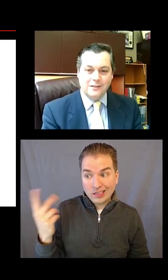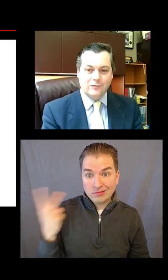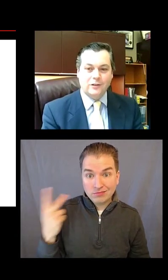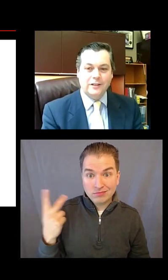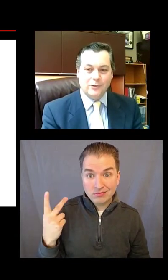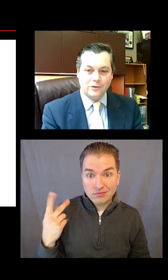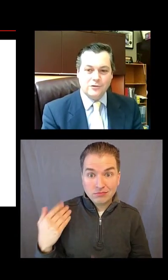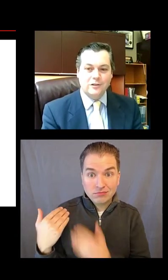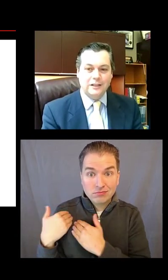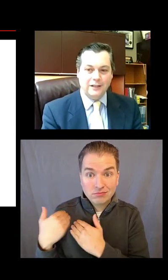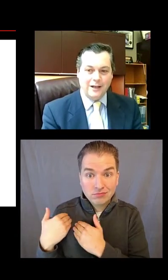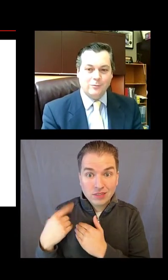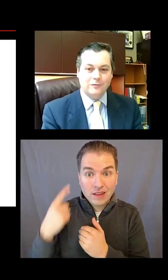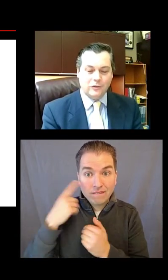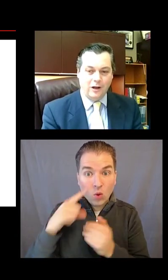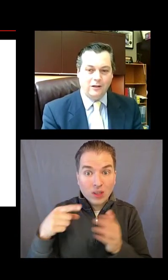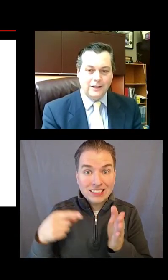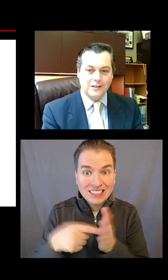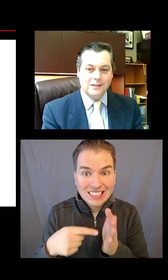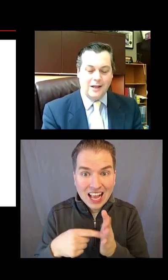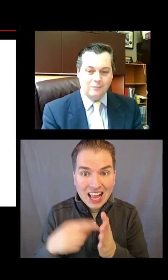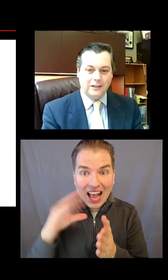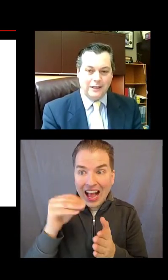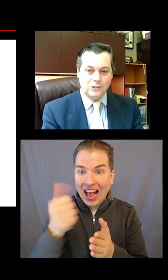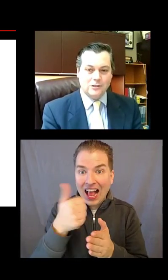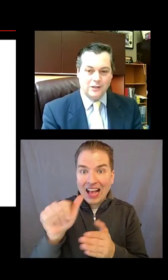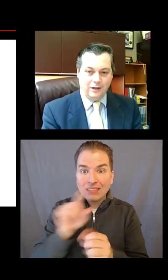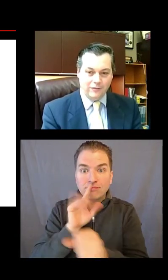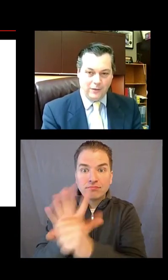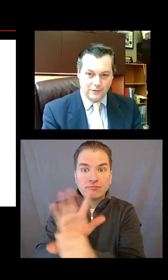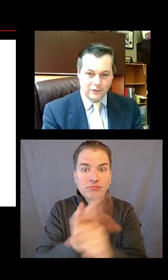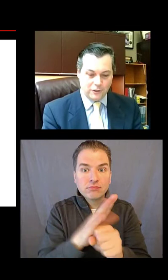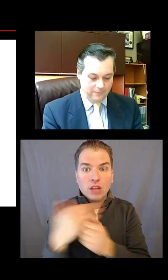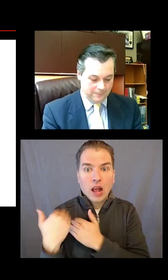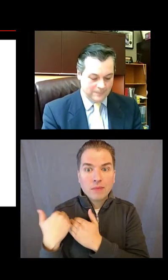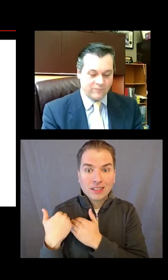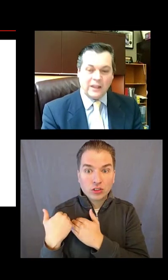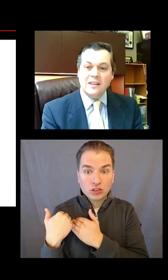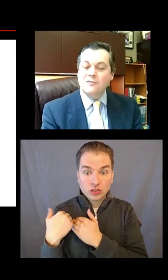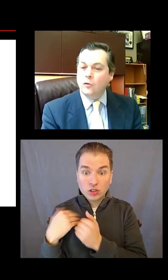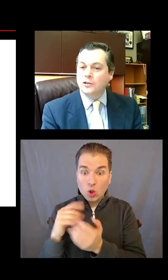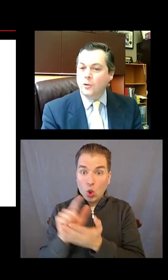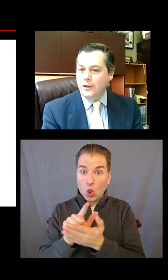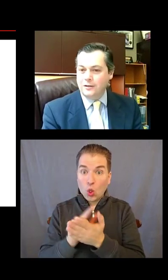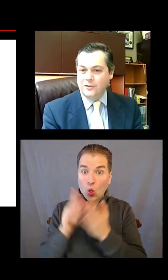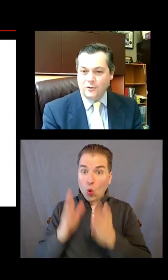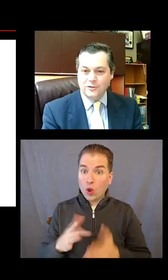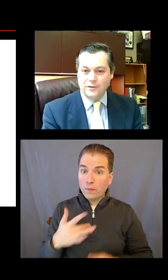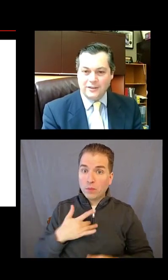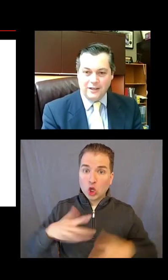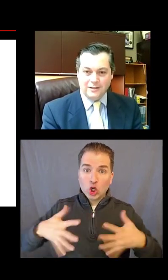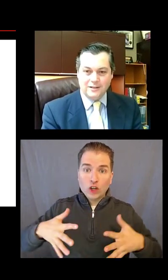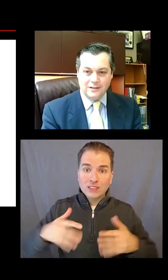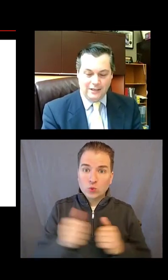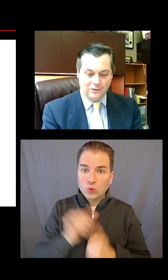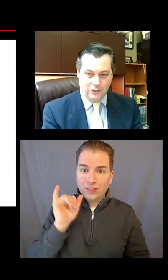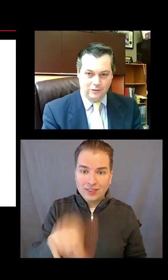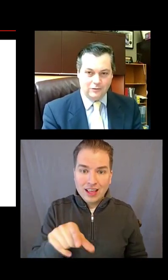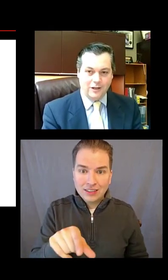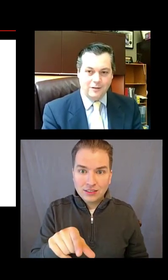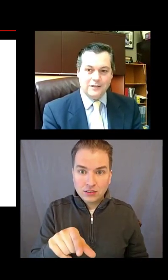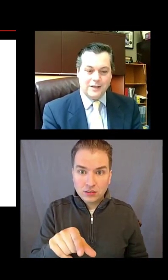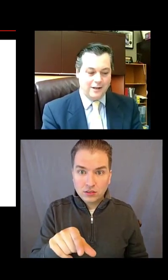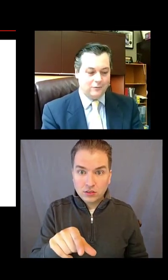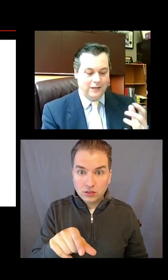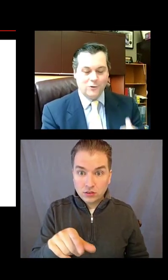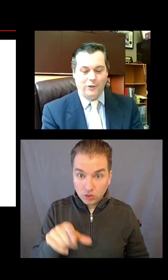jointly and severally personally liable for all debts and obligations of the partnership. For a lawyer, those are the things that send